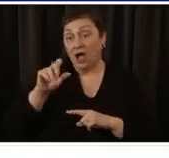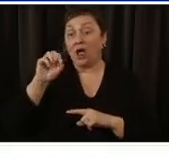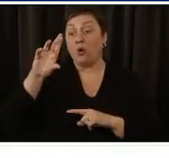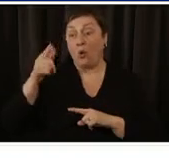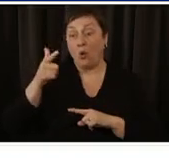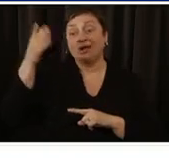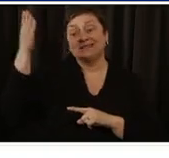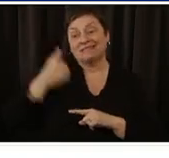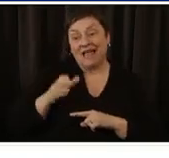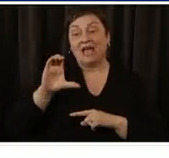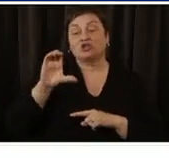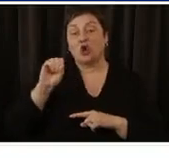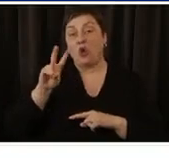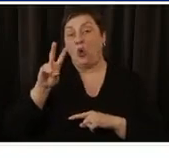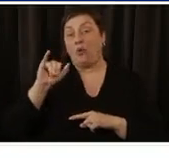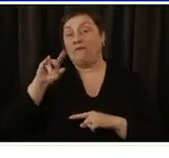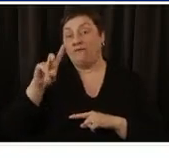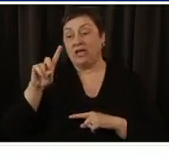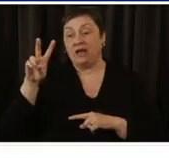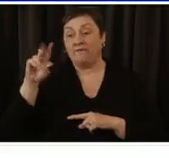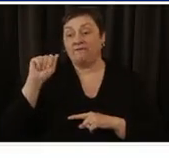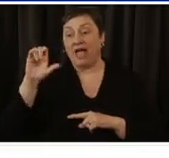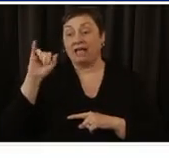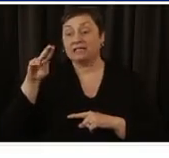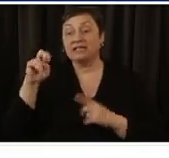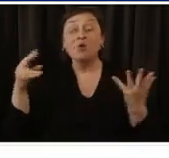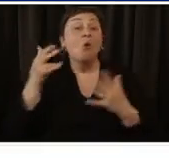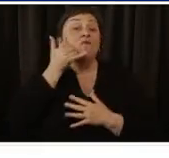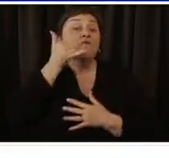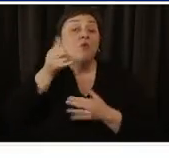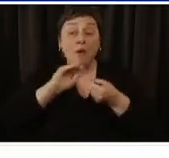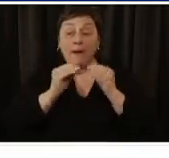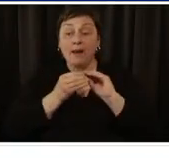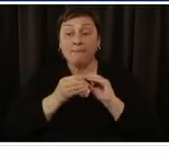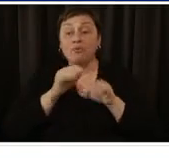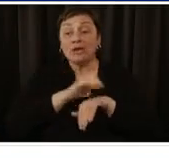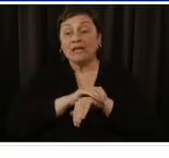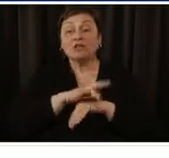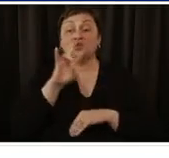uchealth.org/COVID vaccine. You can call in English